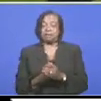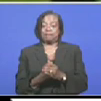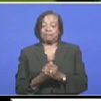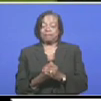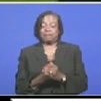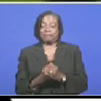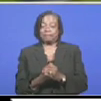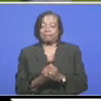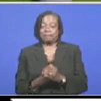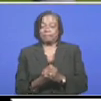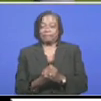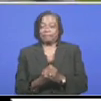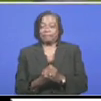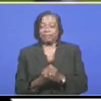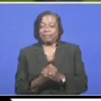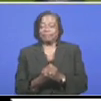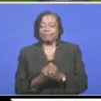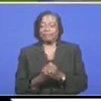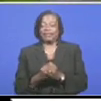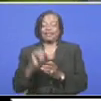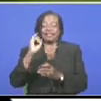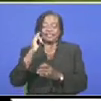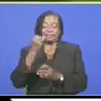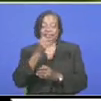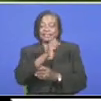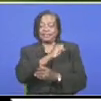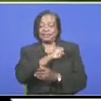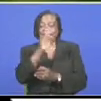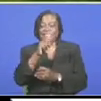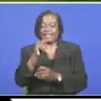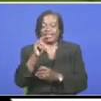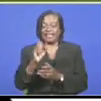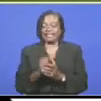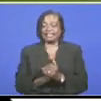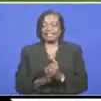Sandals Emerald Bay, Jiminy DeSwain, ZNS Network News.